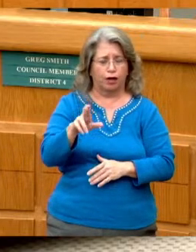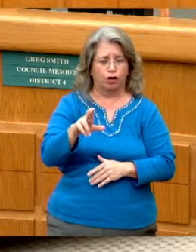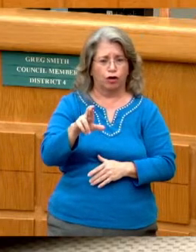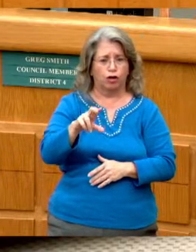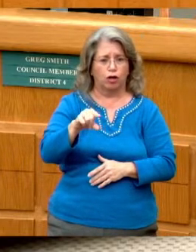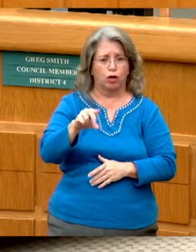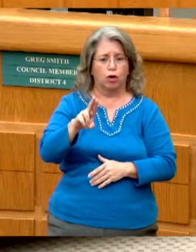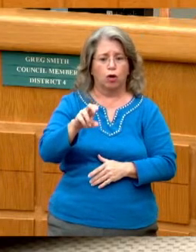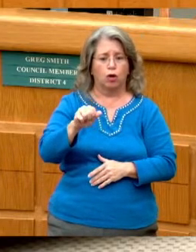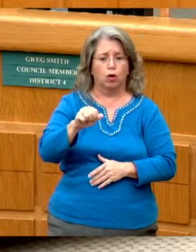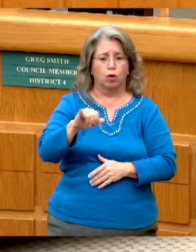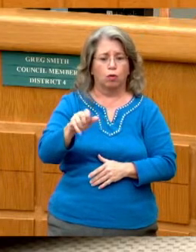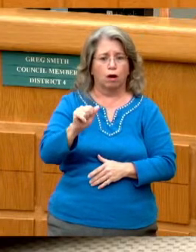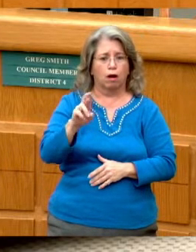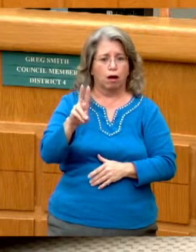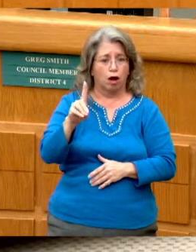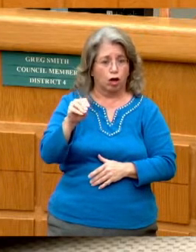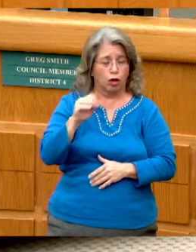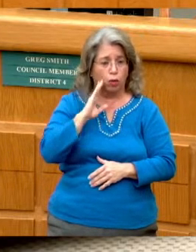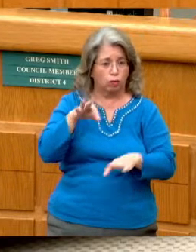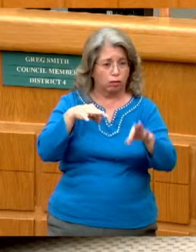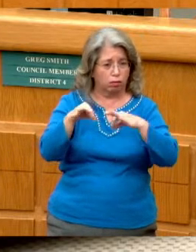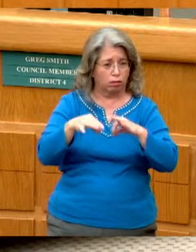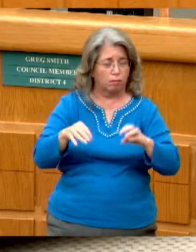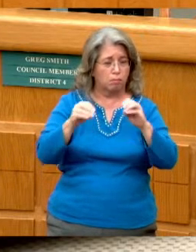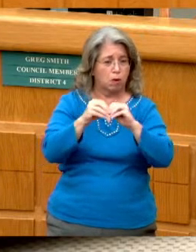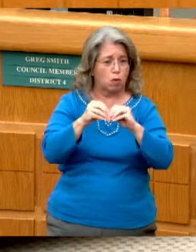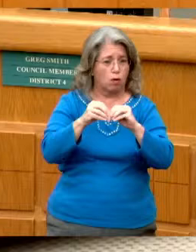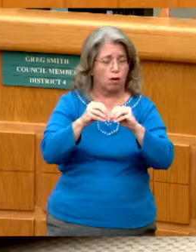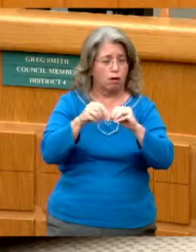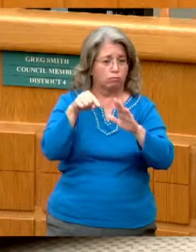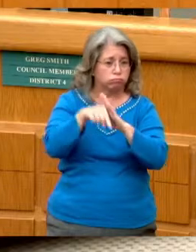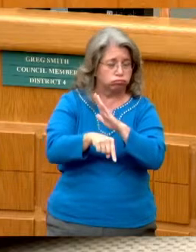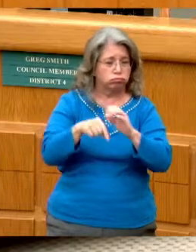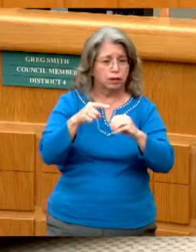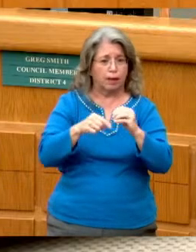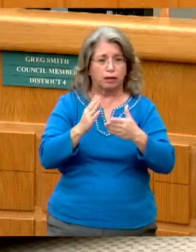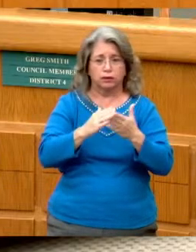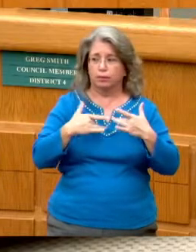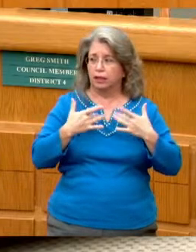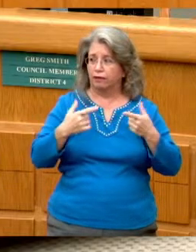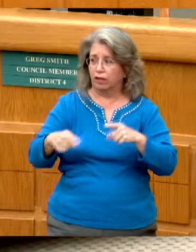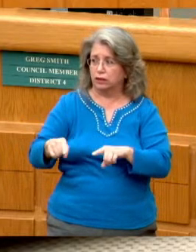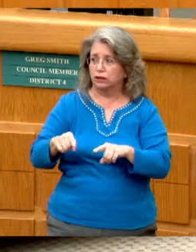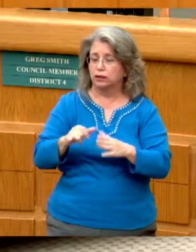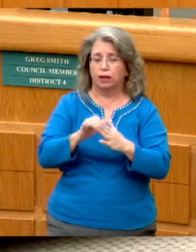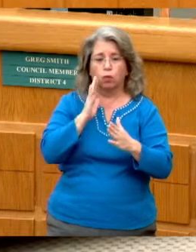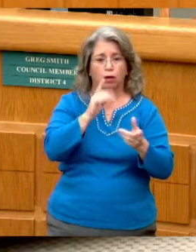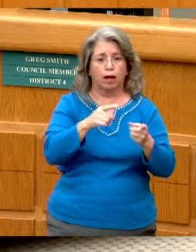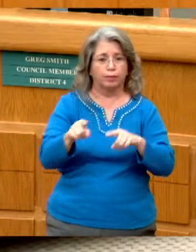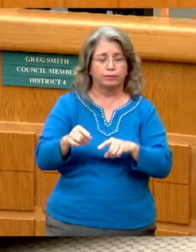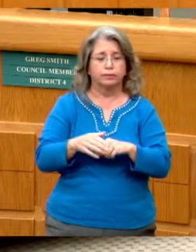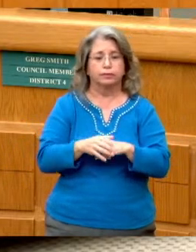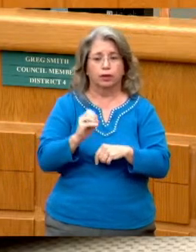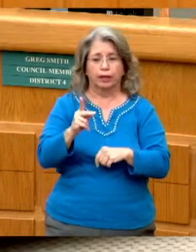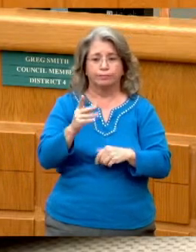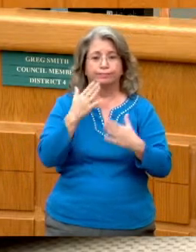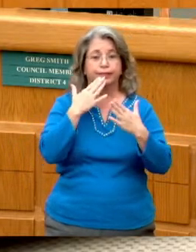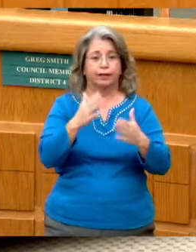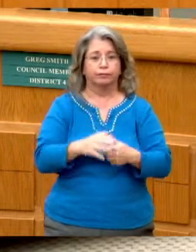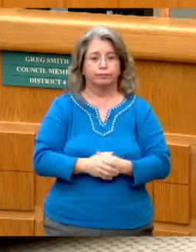us a little bit more about some of the events that take place. Yeah, there she is. Okay. Very good. Thank you.